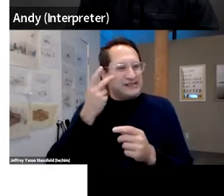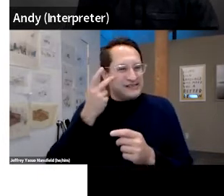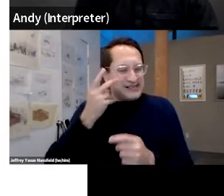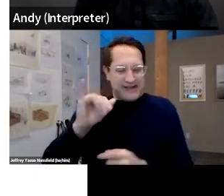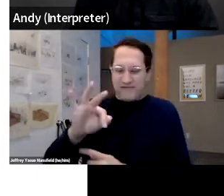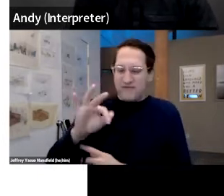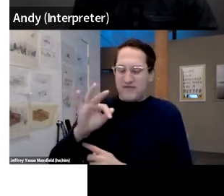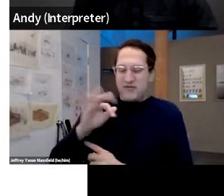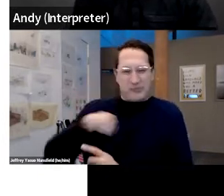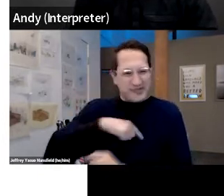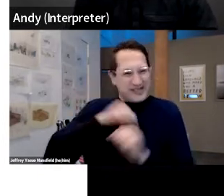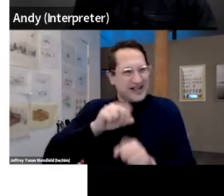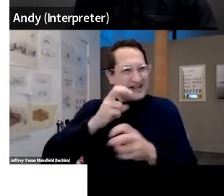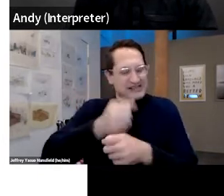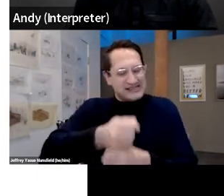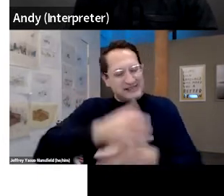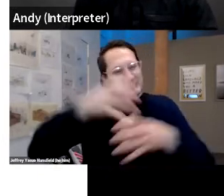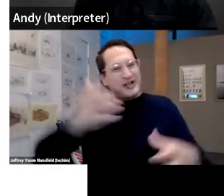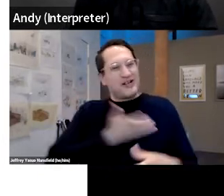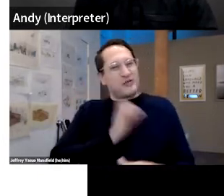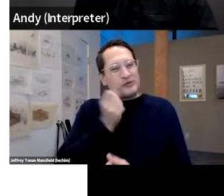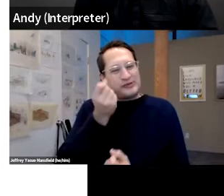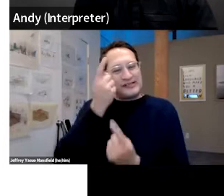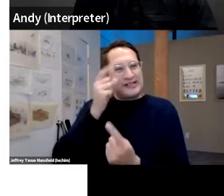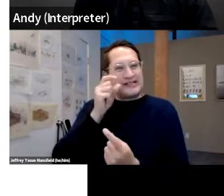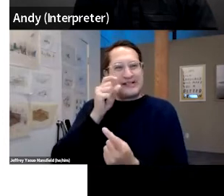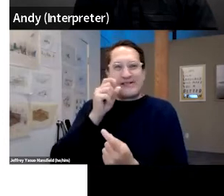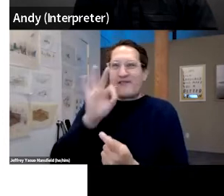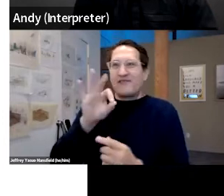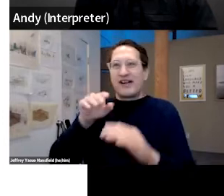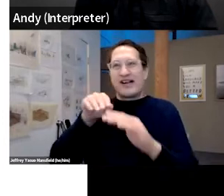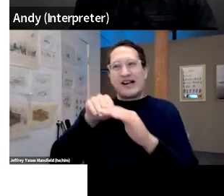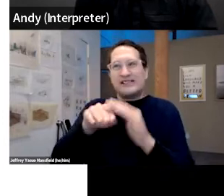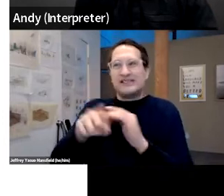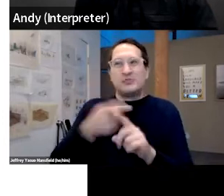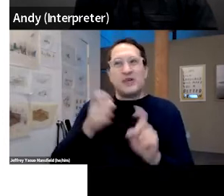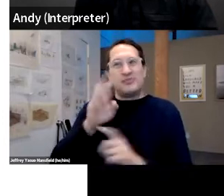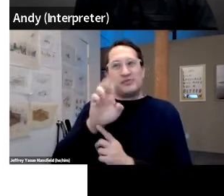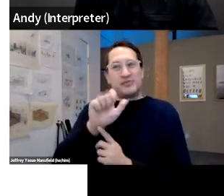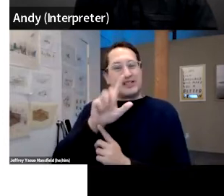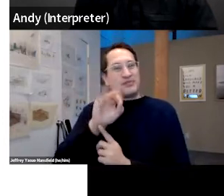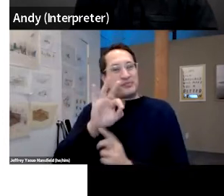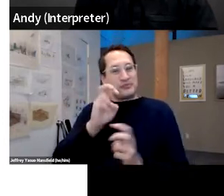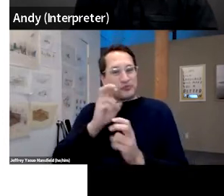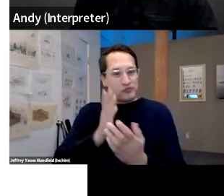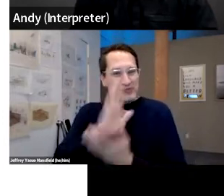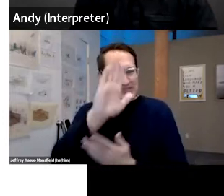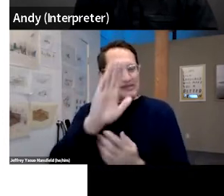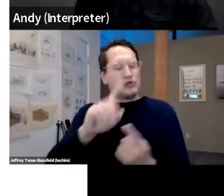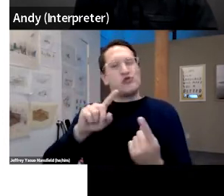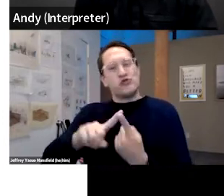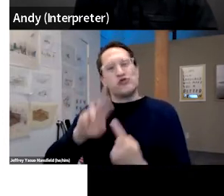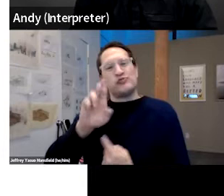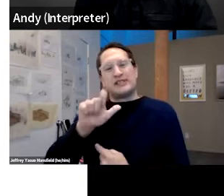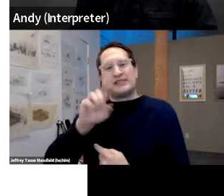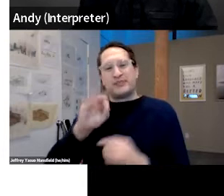I'm more interested in seeing if we are able to expand upon our understanding of accessibility from a